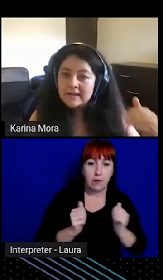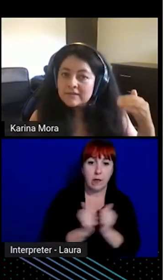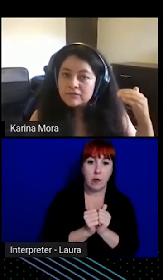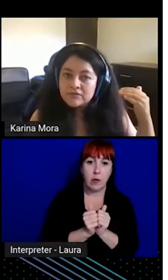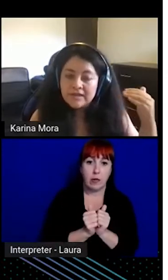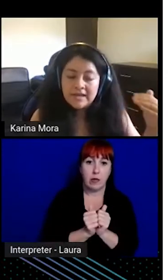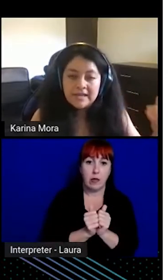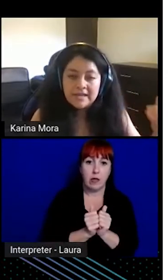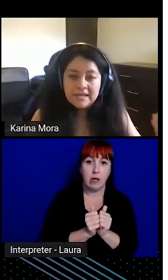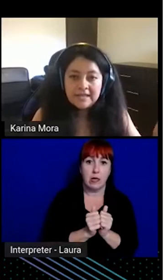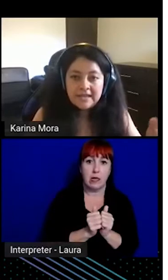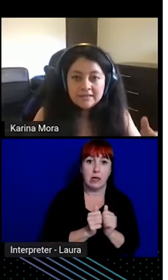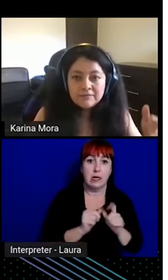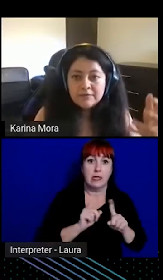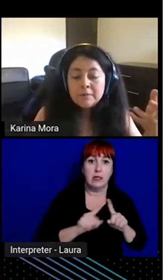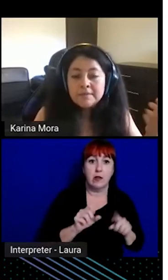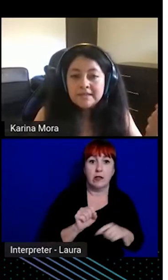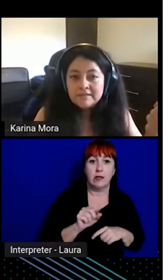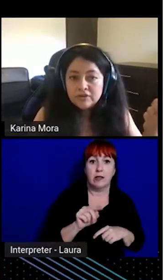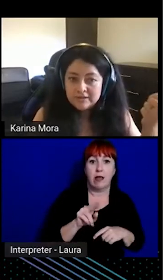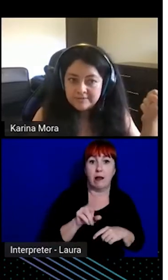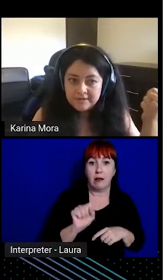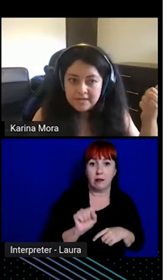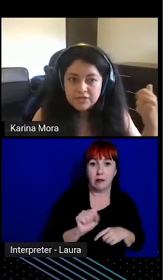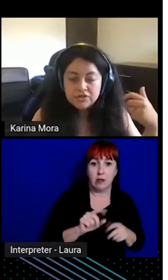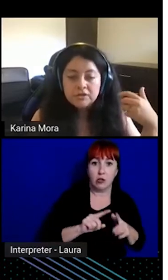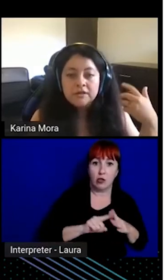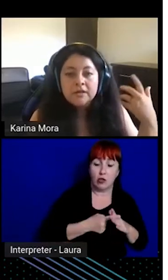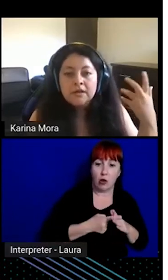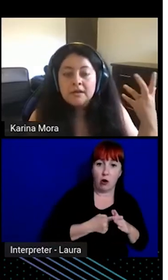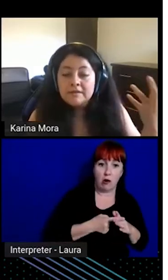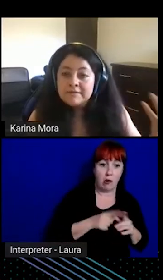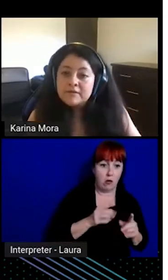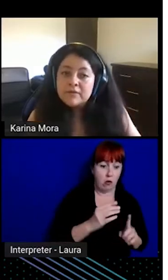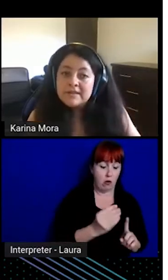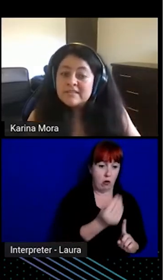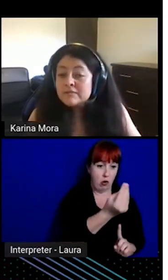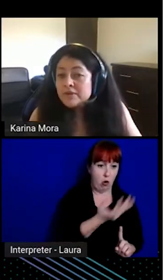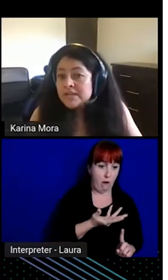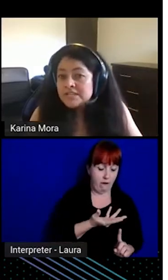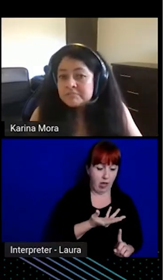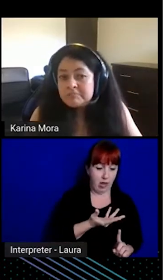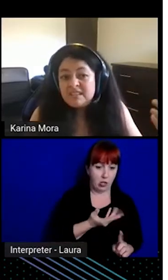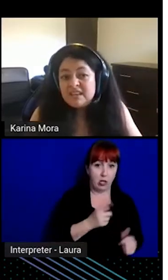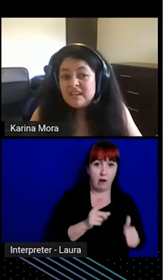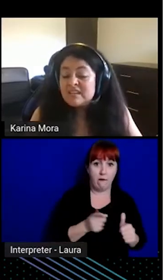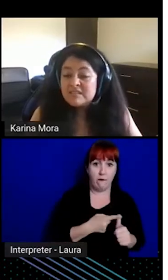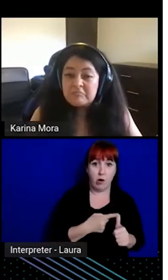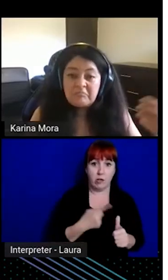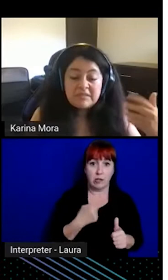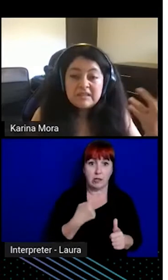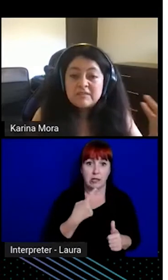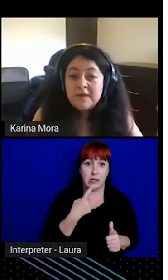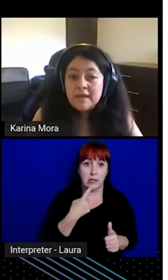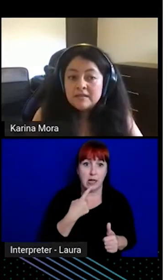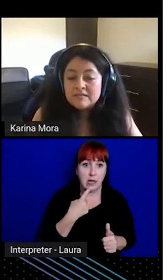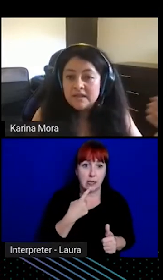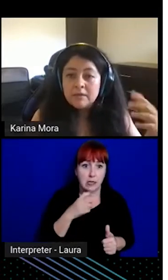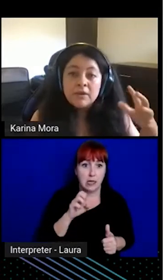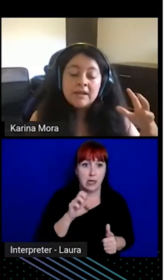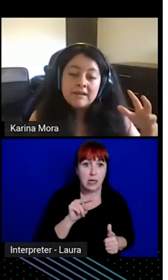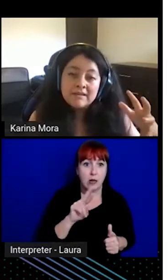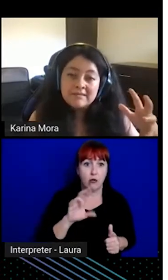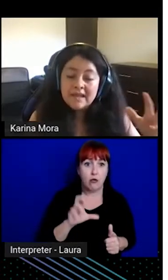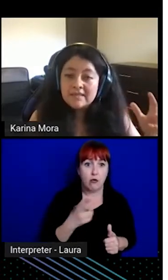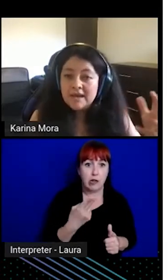different status I get from this notification. The first one is enriched, but in the case this fails,